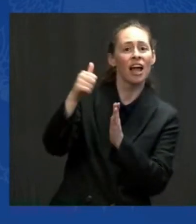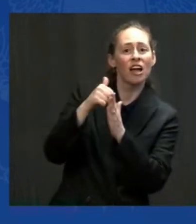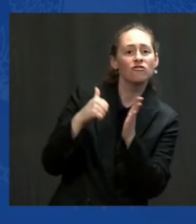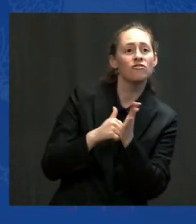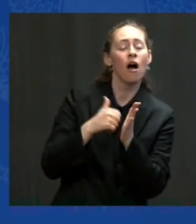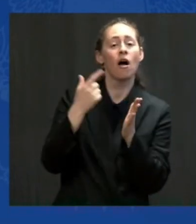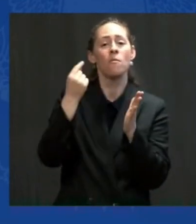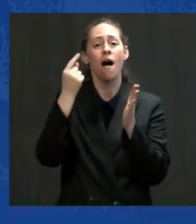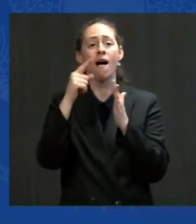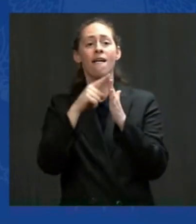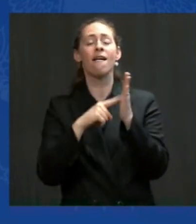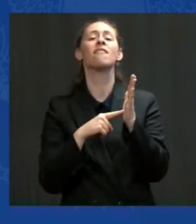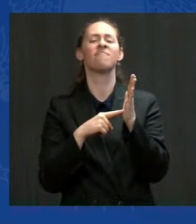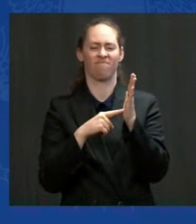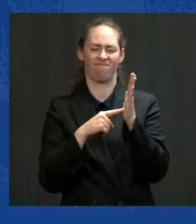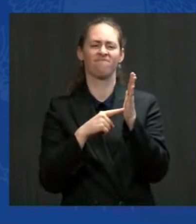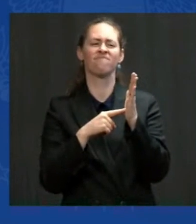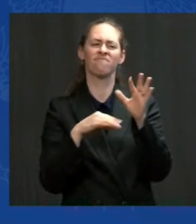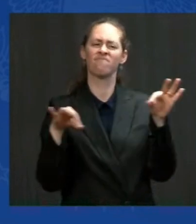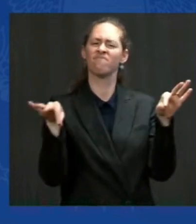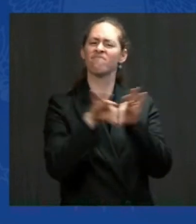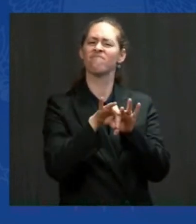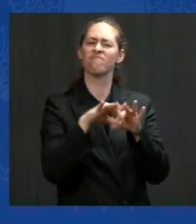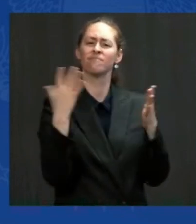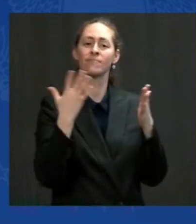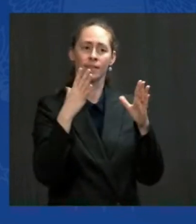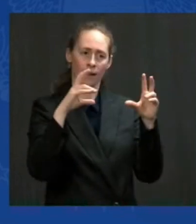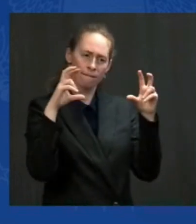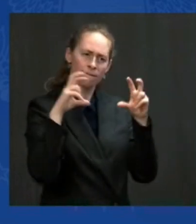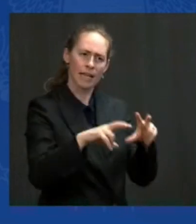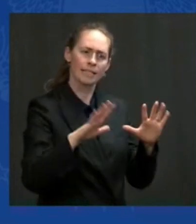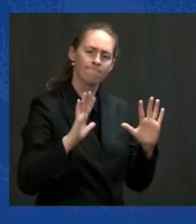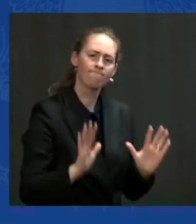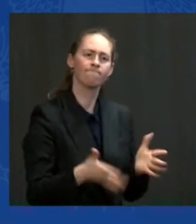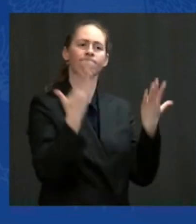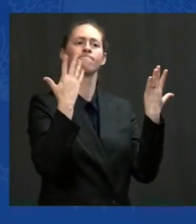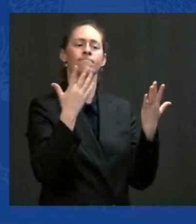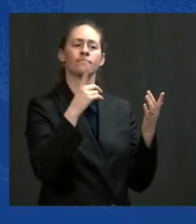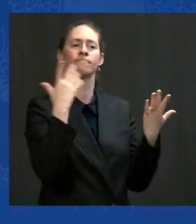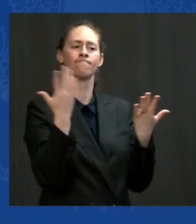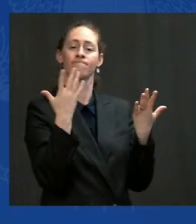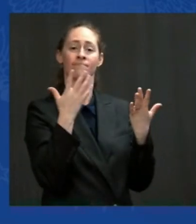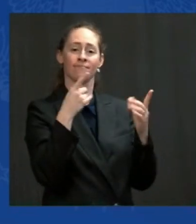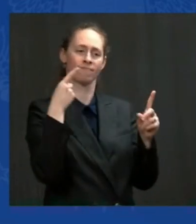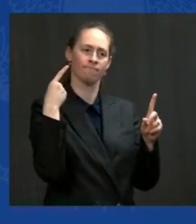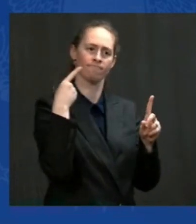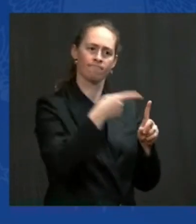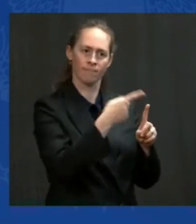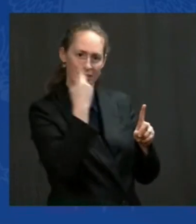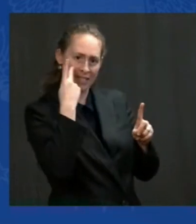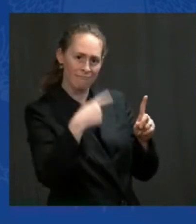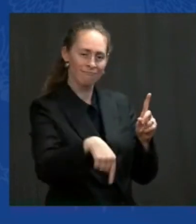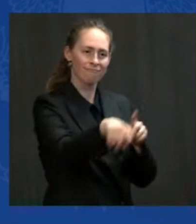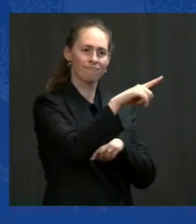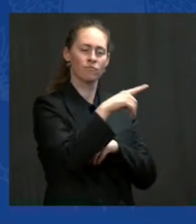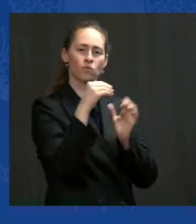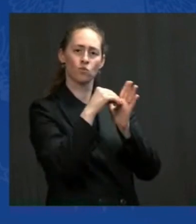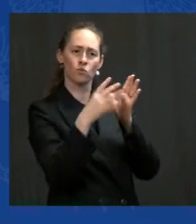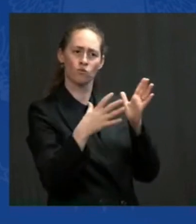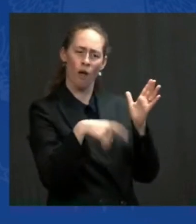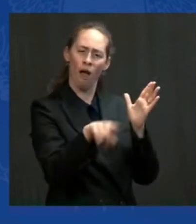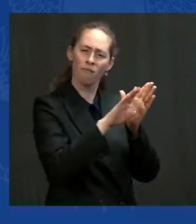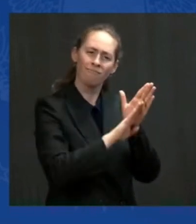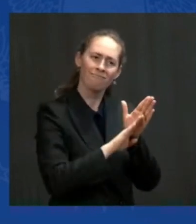ingredients necessary to sustain the remarkable will of our students. They need our encouragement, they need